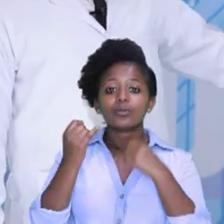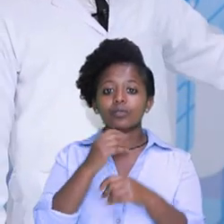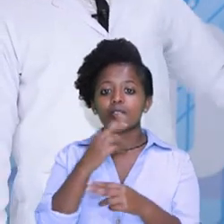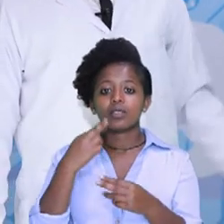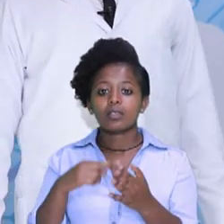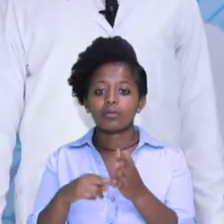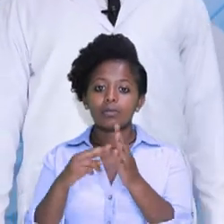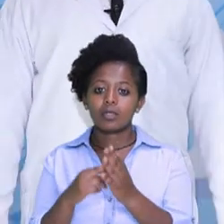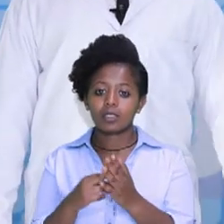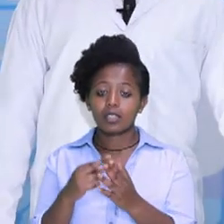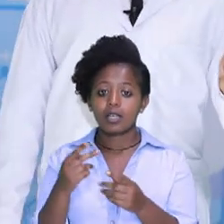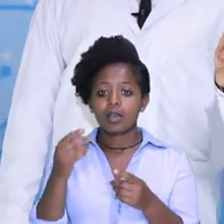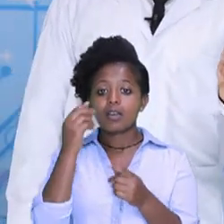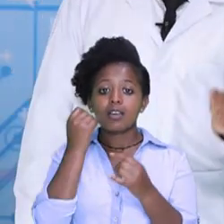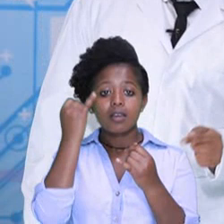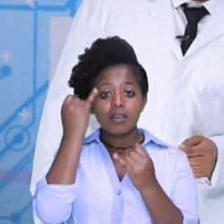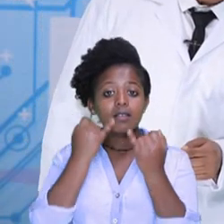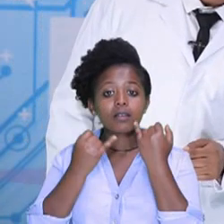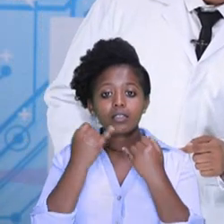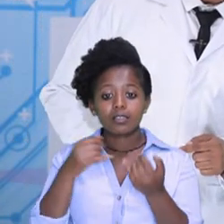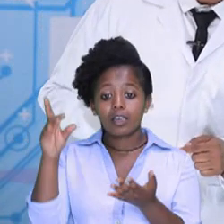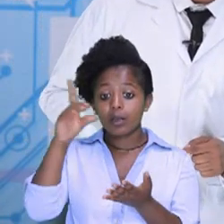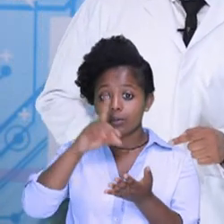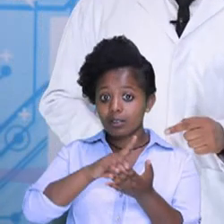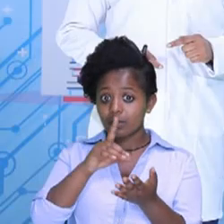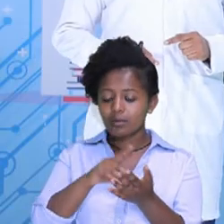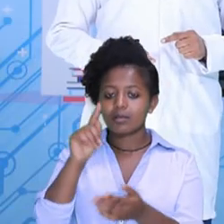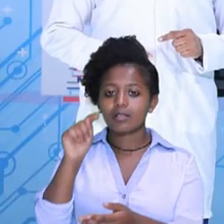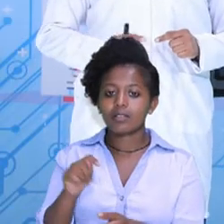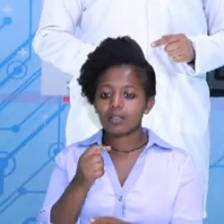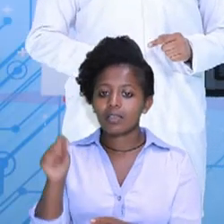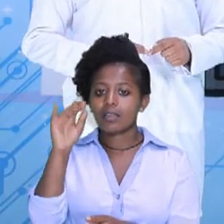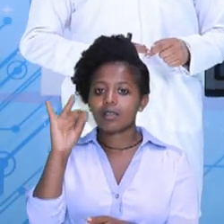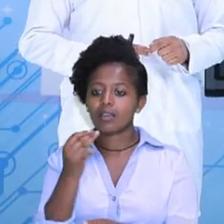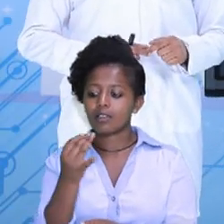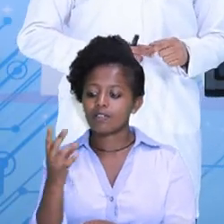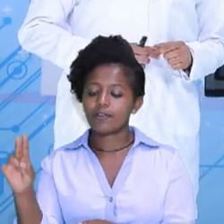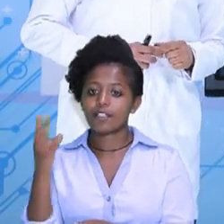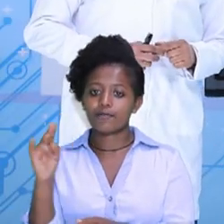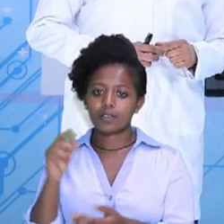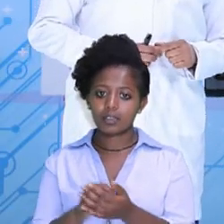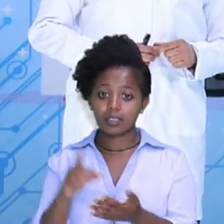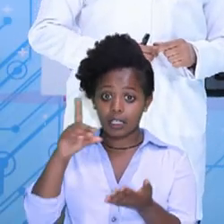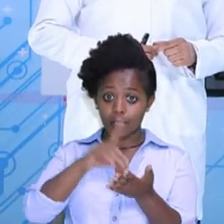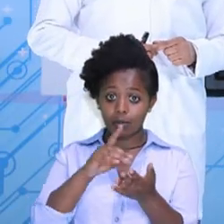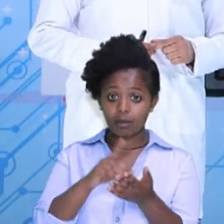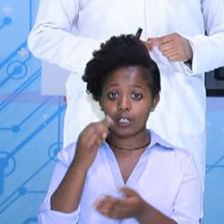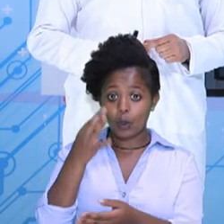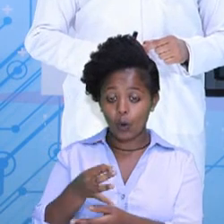call Israel, with the capital city of Tel Aviv. Tel Aviv became the capital